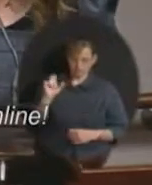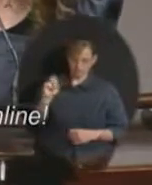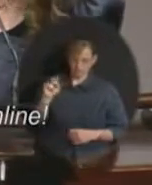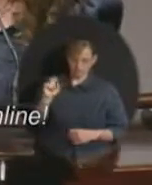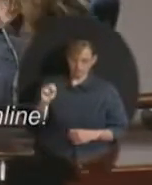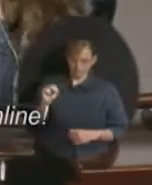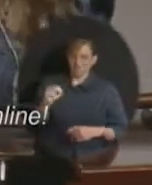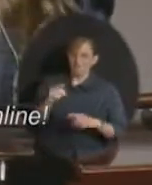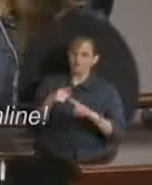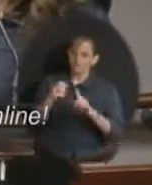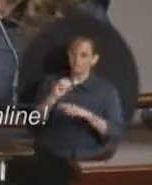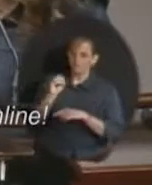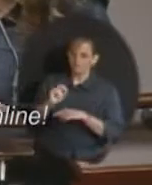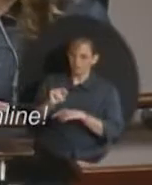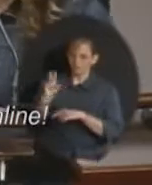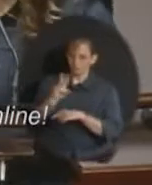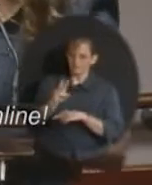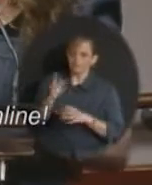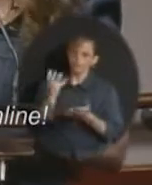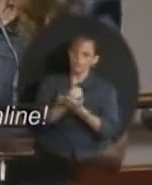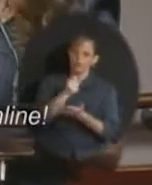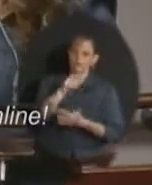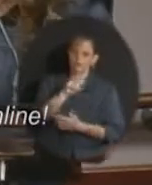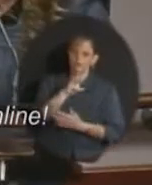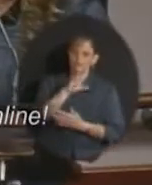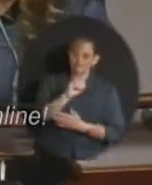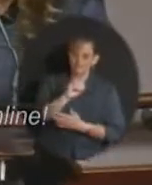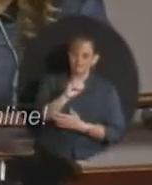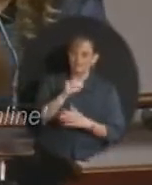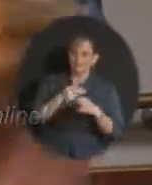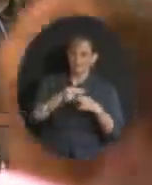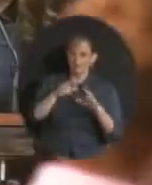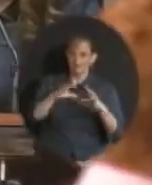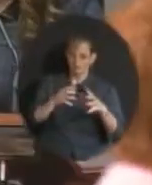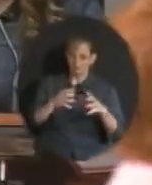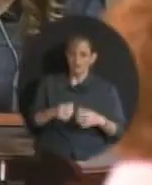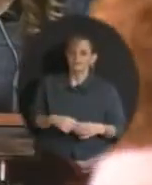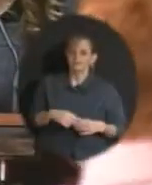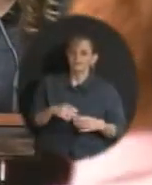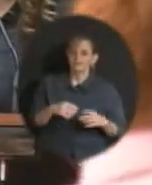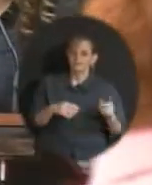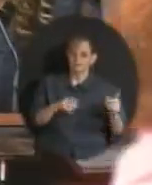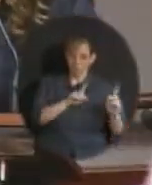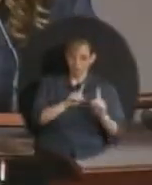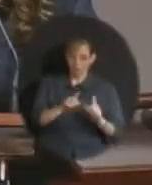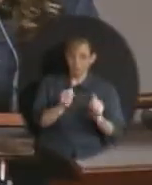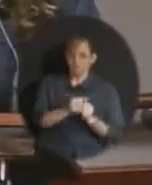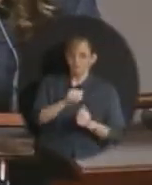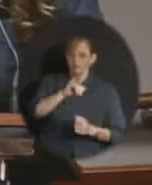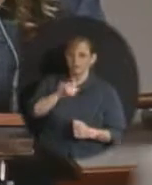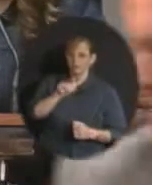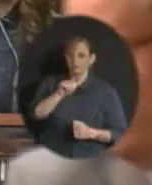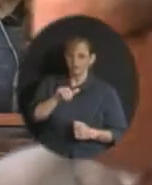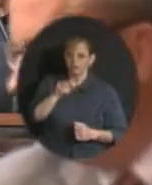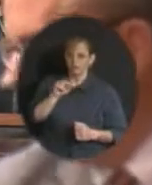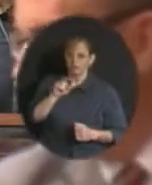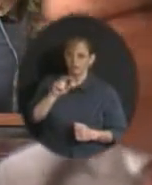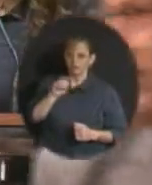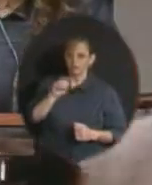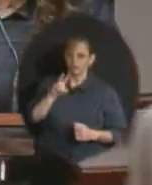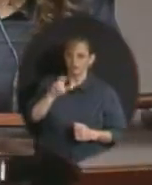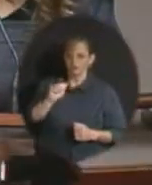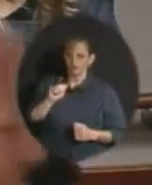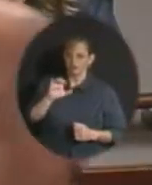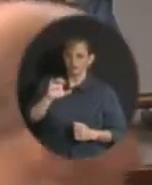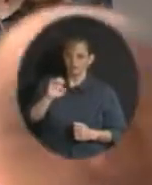in wrestling in the 160-pound weight class. And Connor, if you could come forward, along with Jay Novacek. And this award represents the